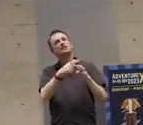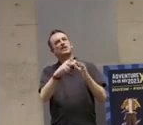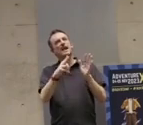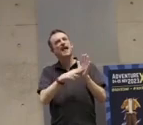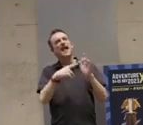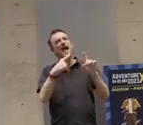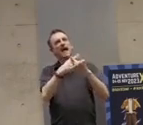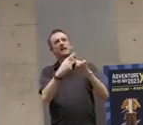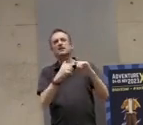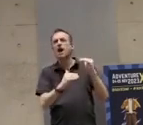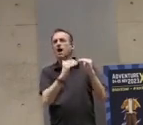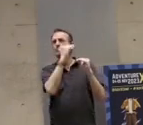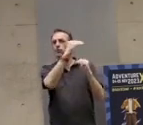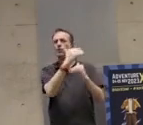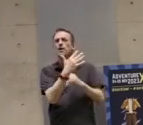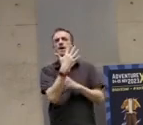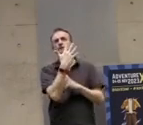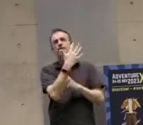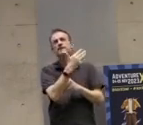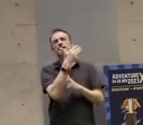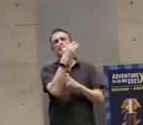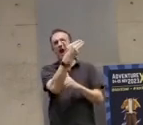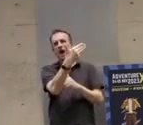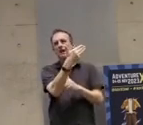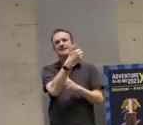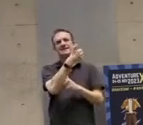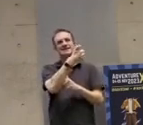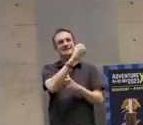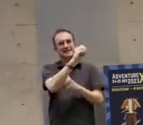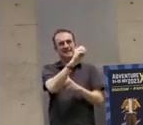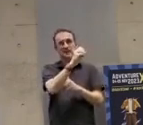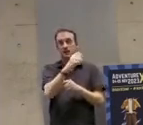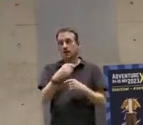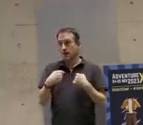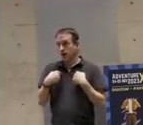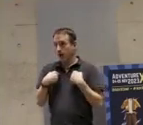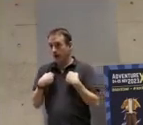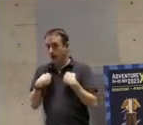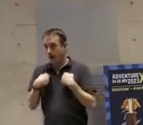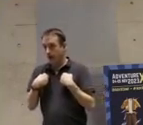I'm absolutely convinced it goes up to 61 because I am not a boomer.